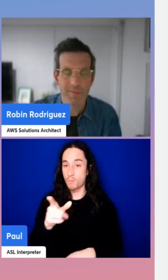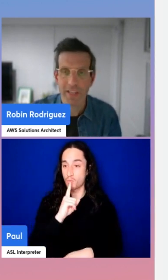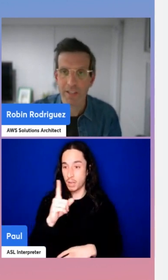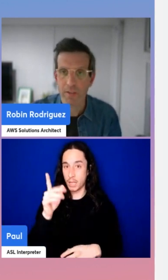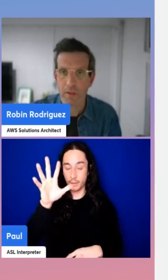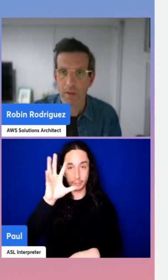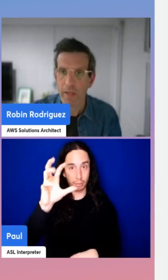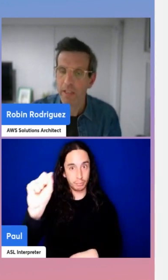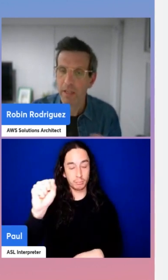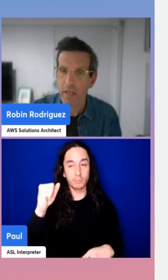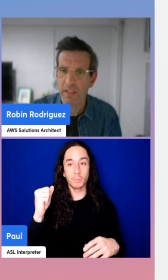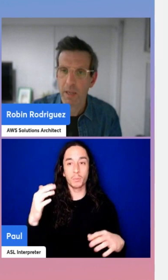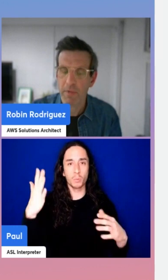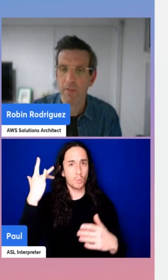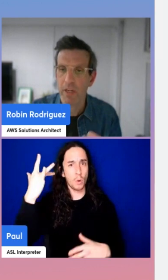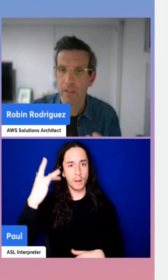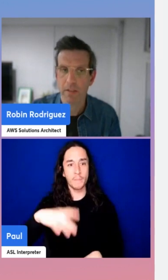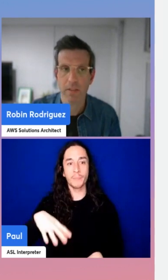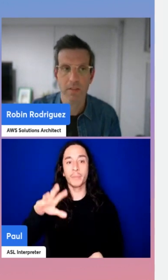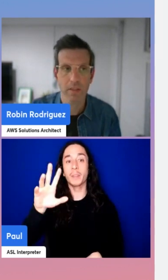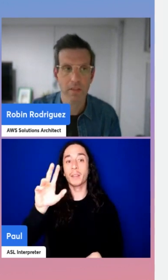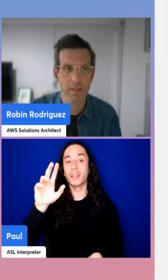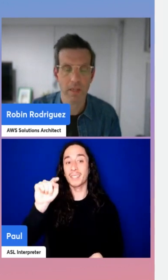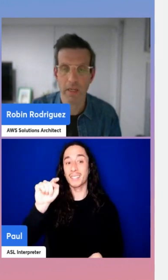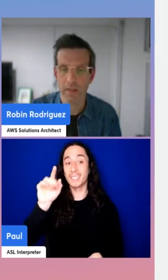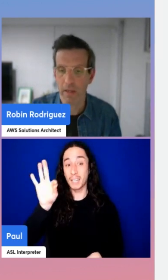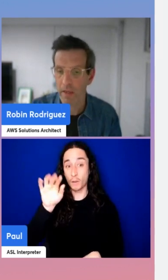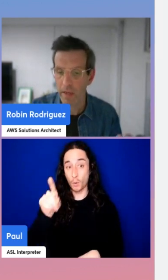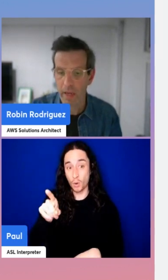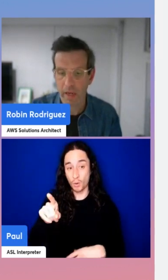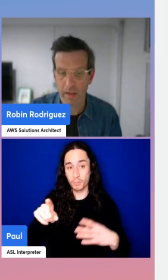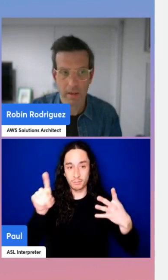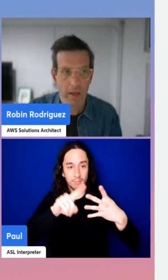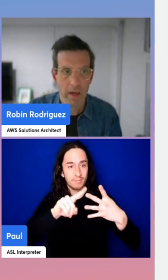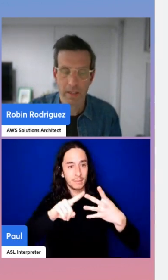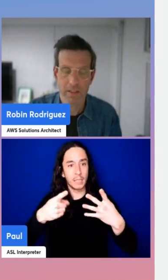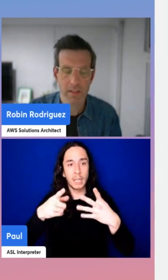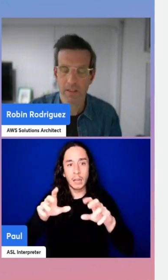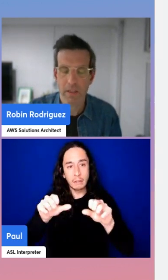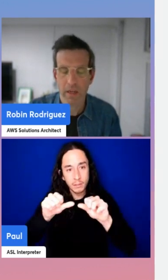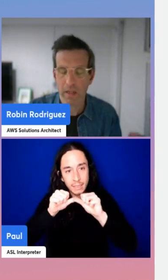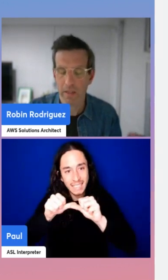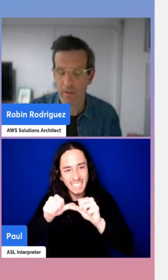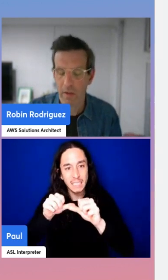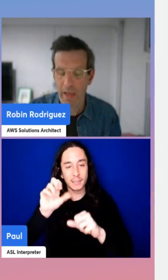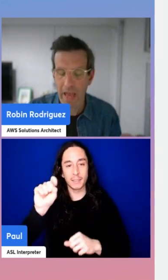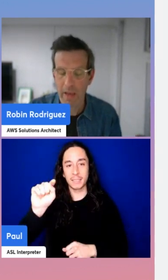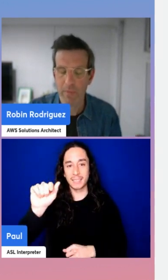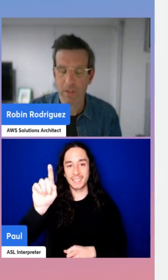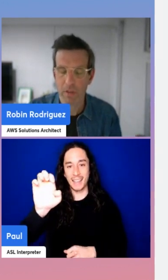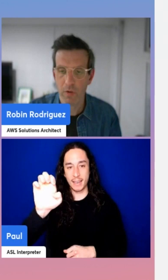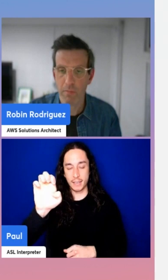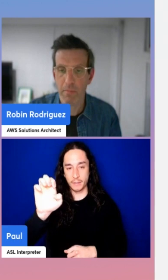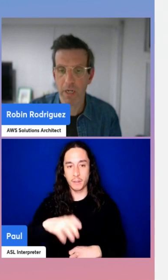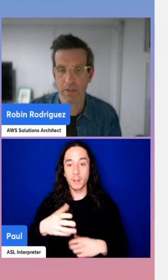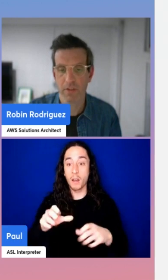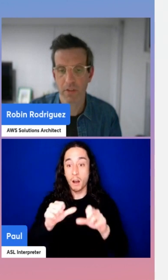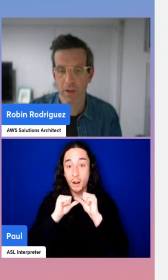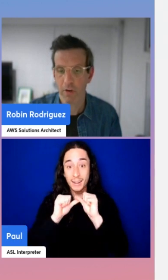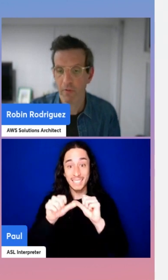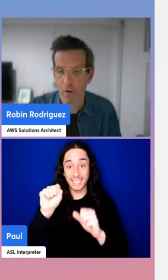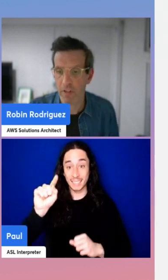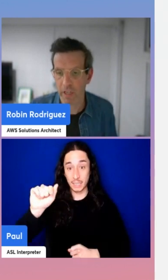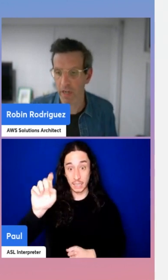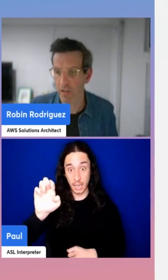excels is its concept of a consistent state. And a consistent state is absolute